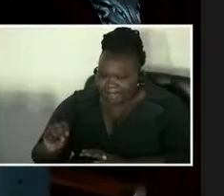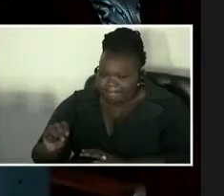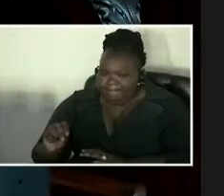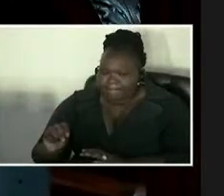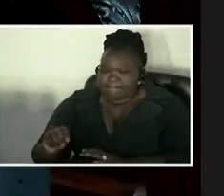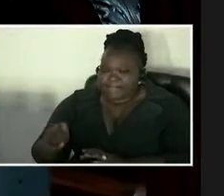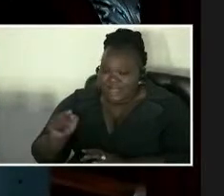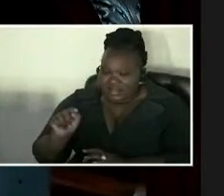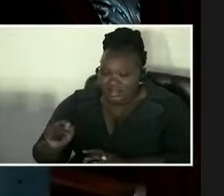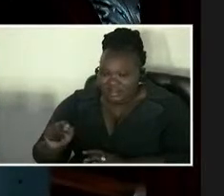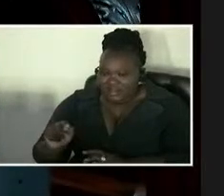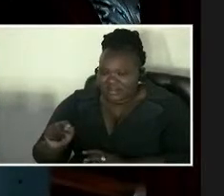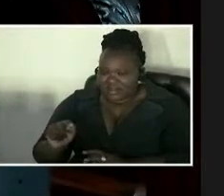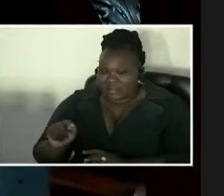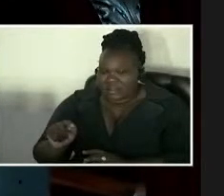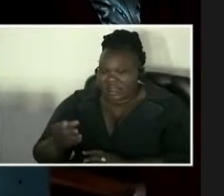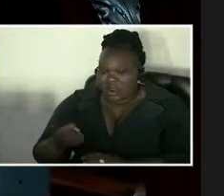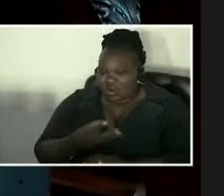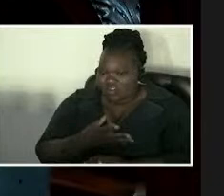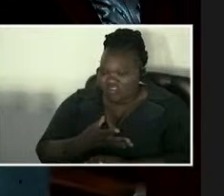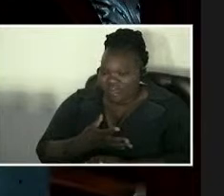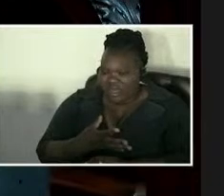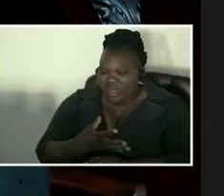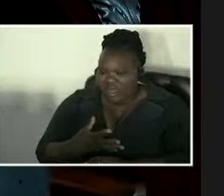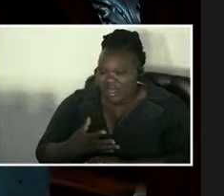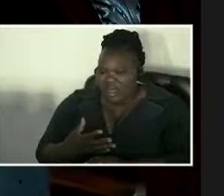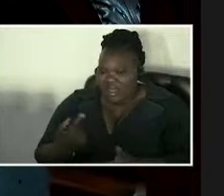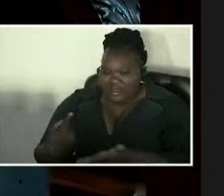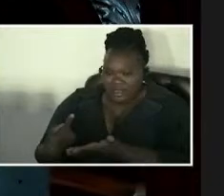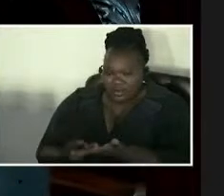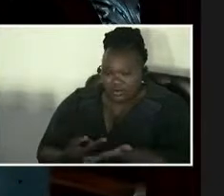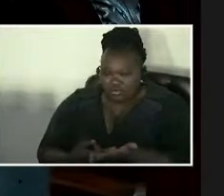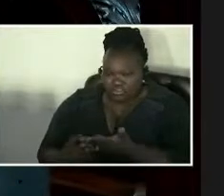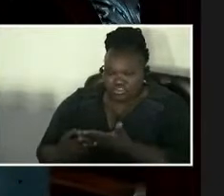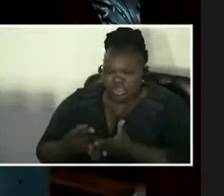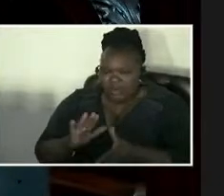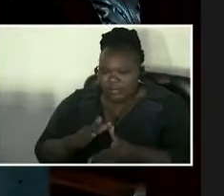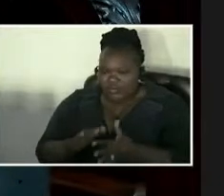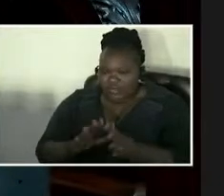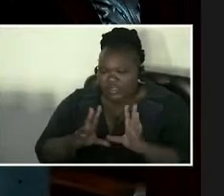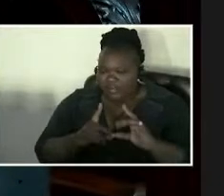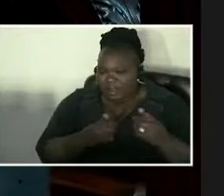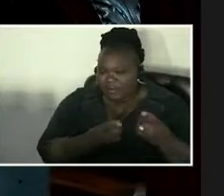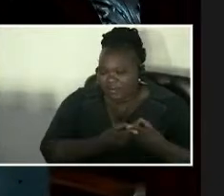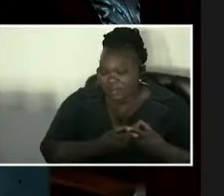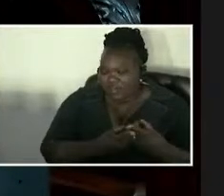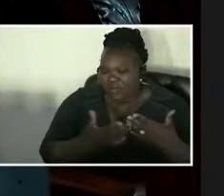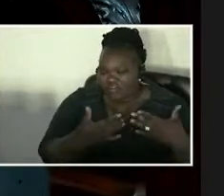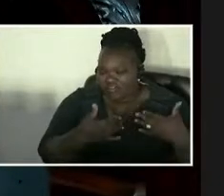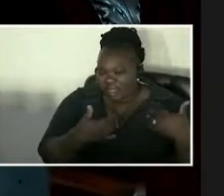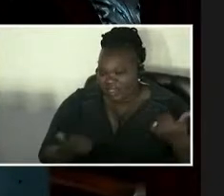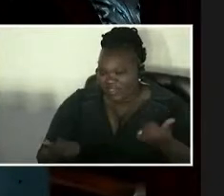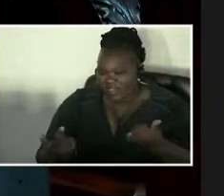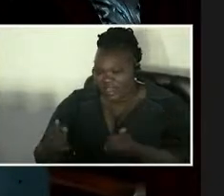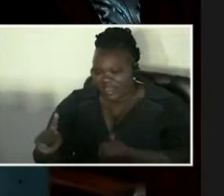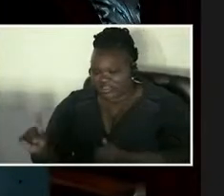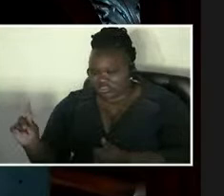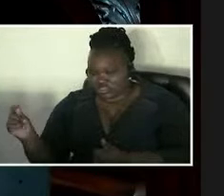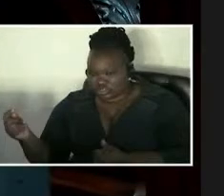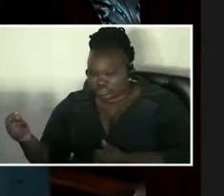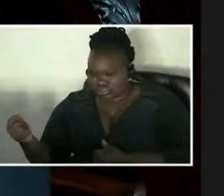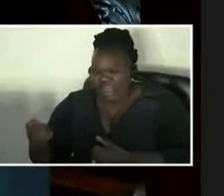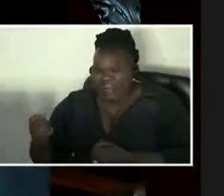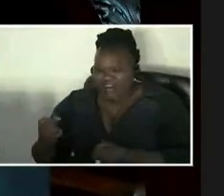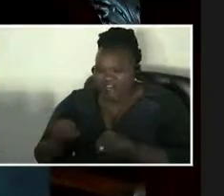on-again off-again negotiations that have been going on between the department of health and treasury is for